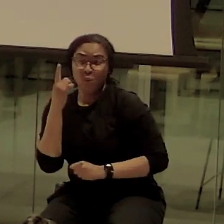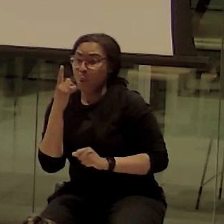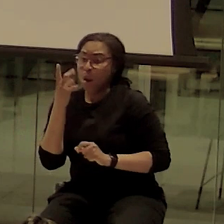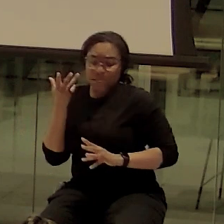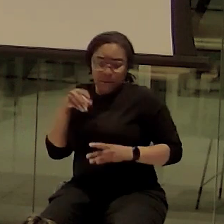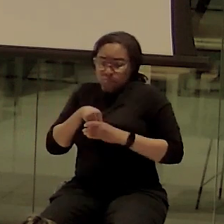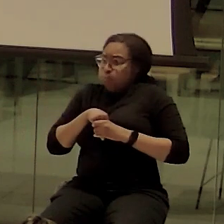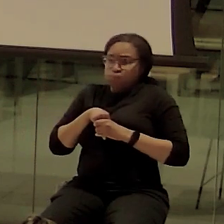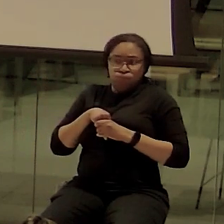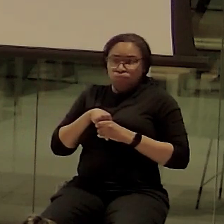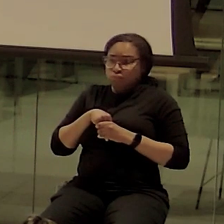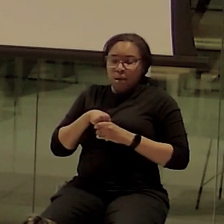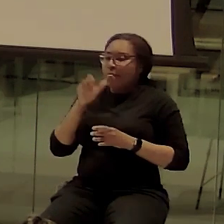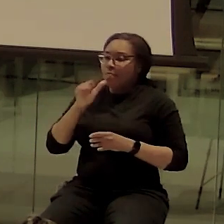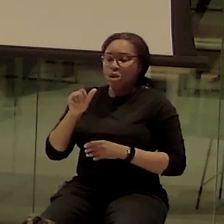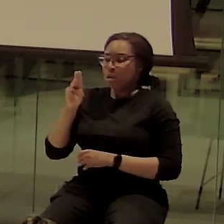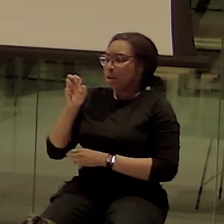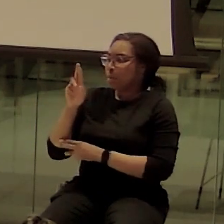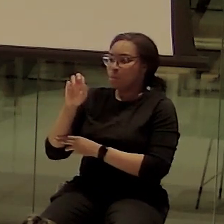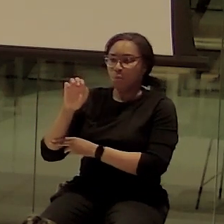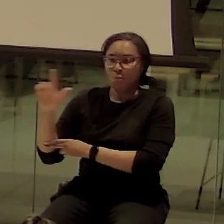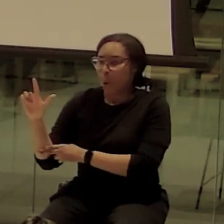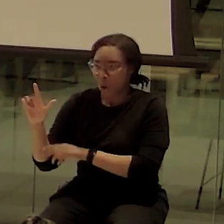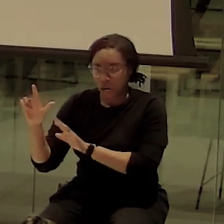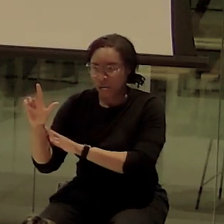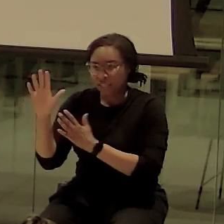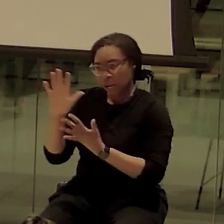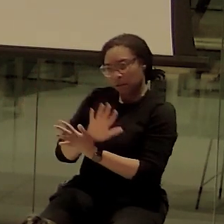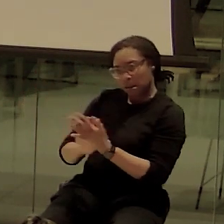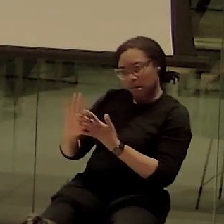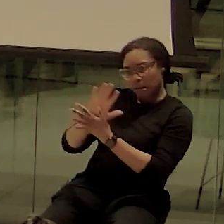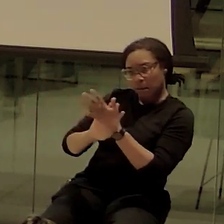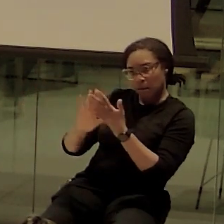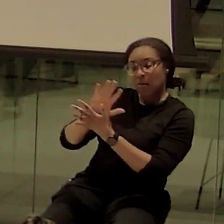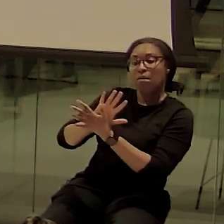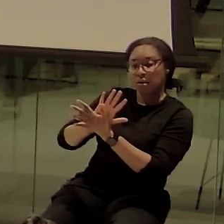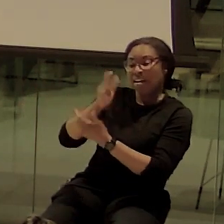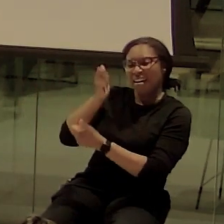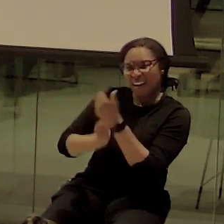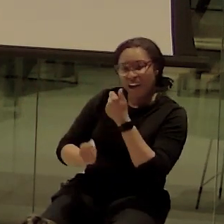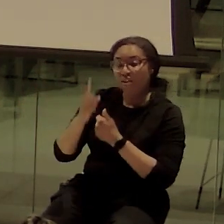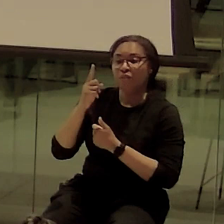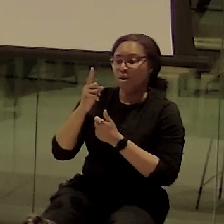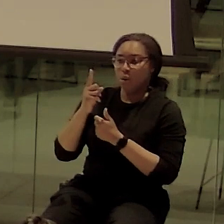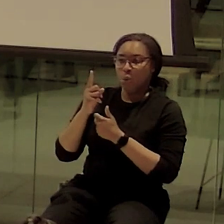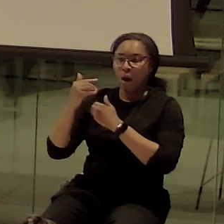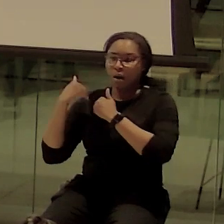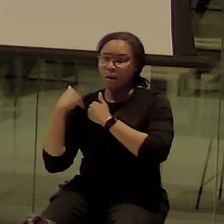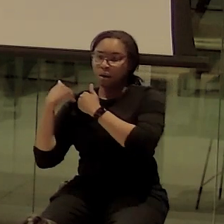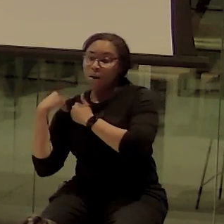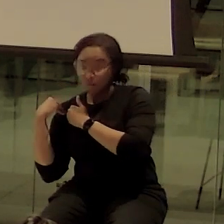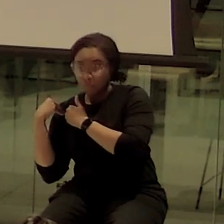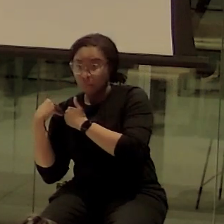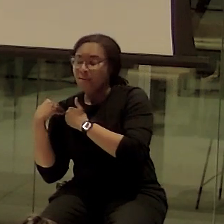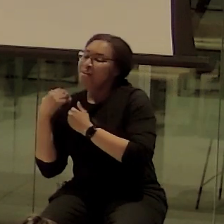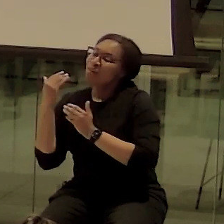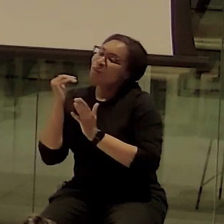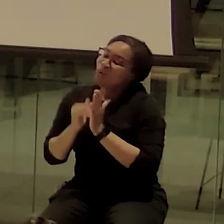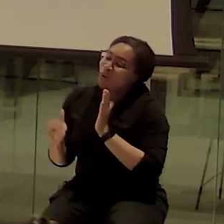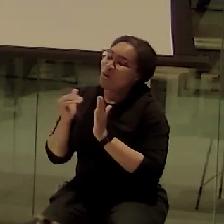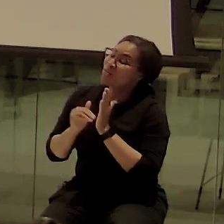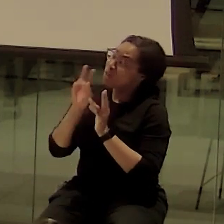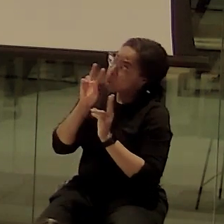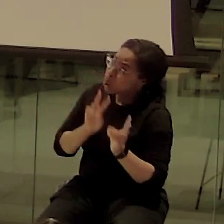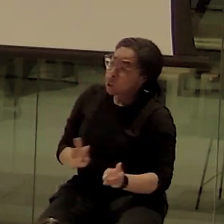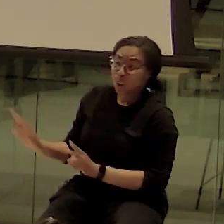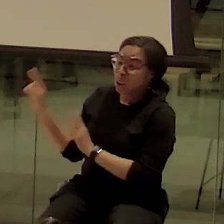There isn't a kind of moral to these works. There's an ambiguity instead. Everyone is culpable. And a lot of times when looking at her